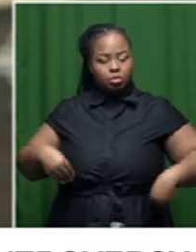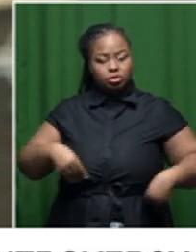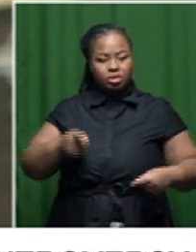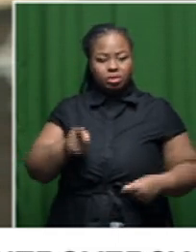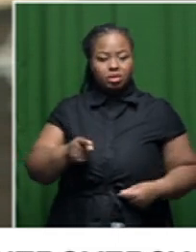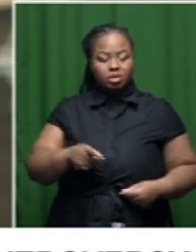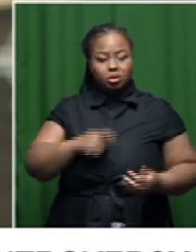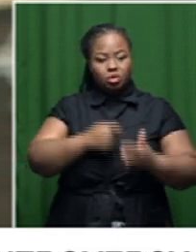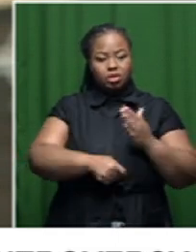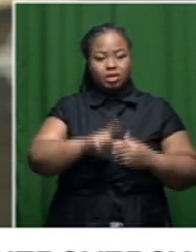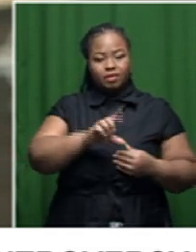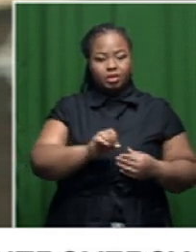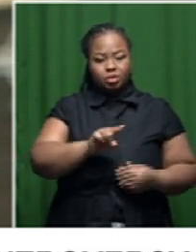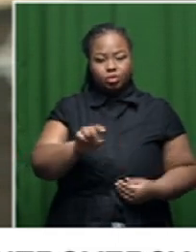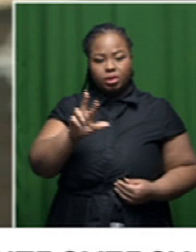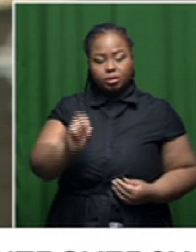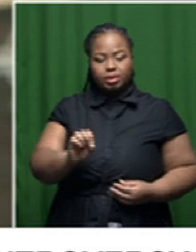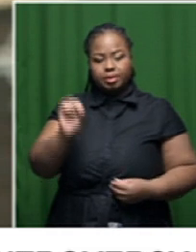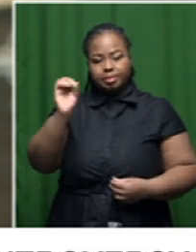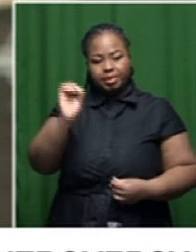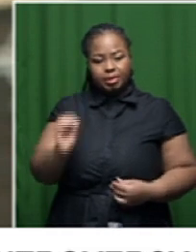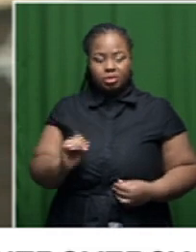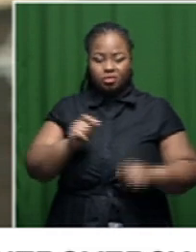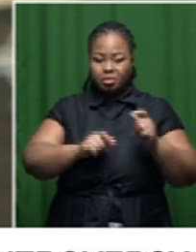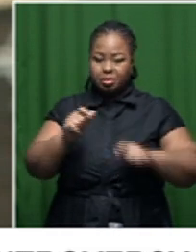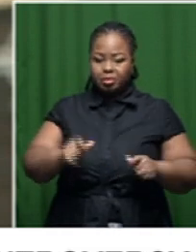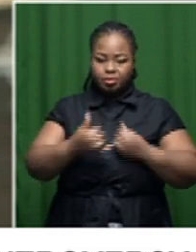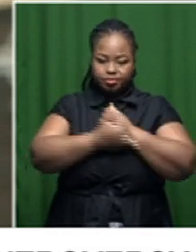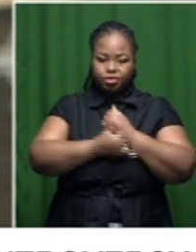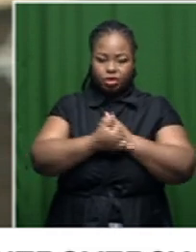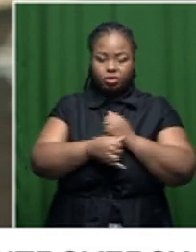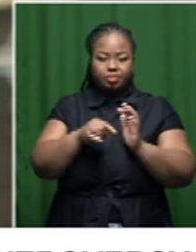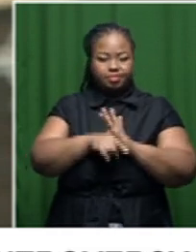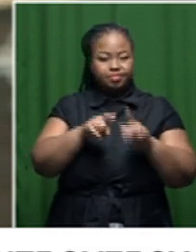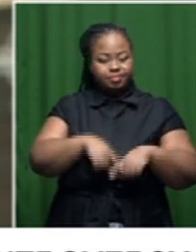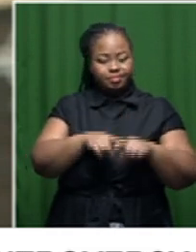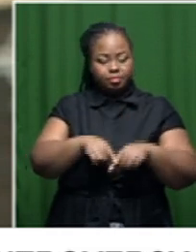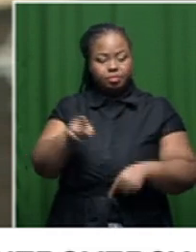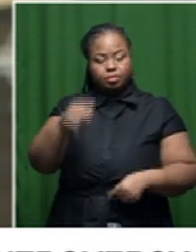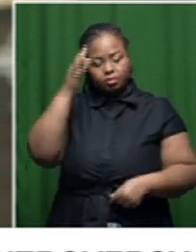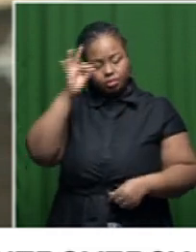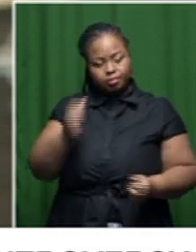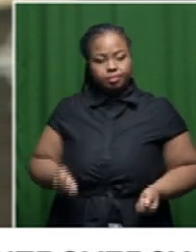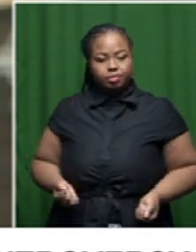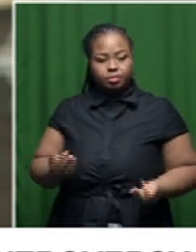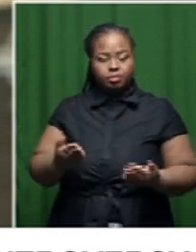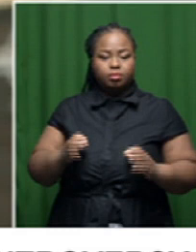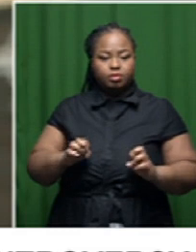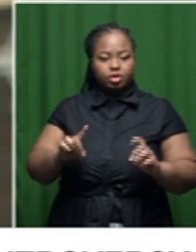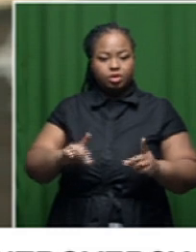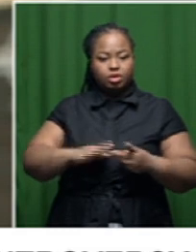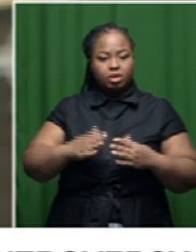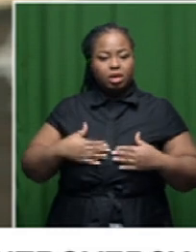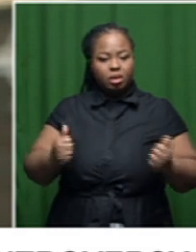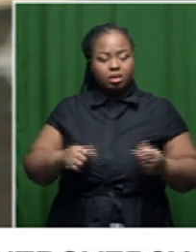costs the 70 to 80% of the population of this country that rely on public services for education,